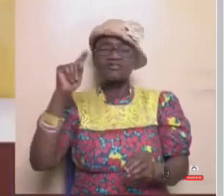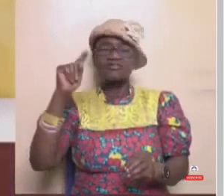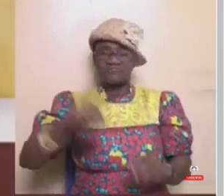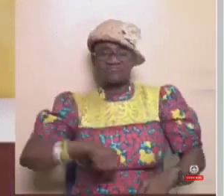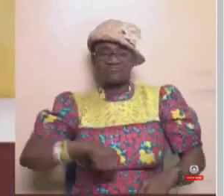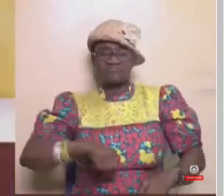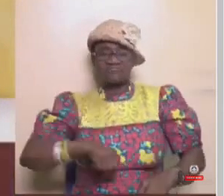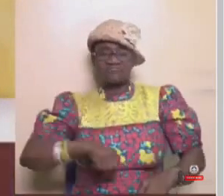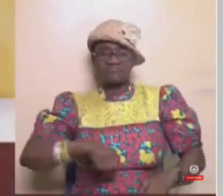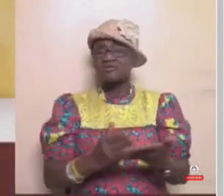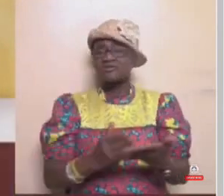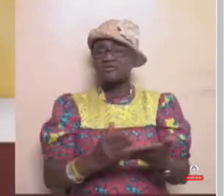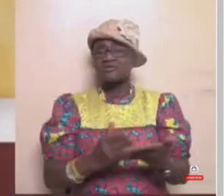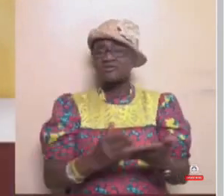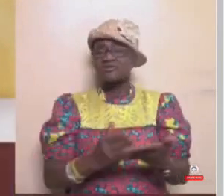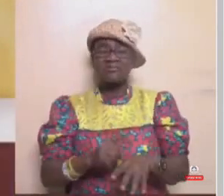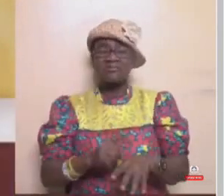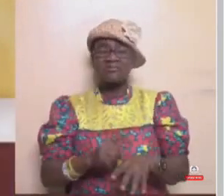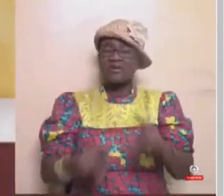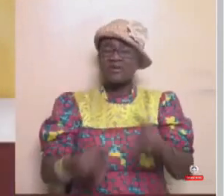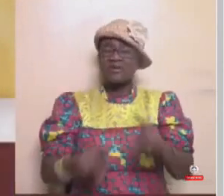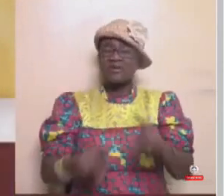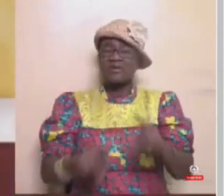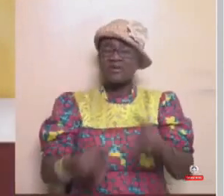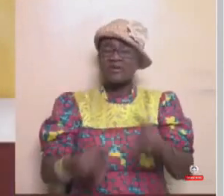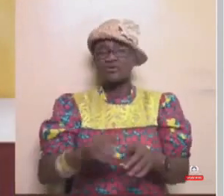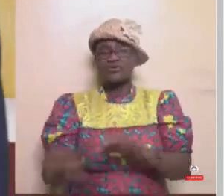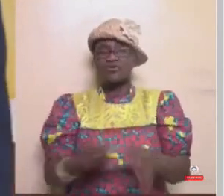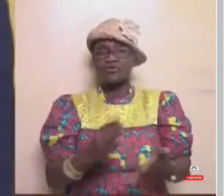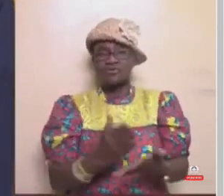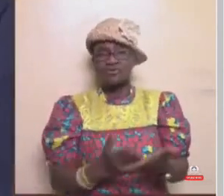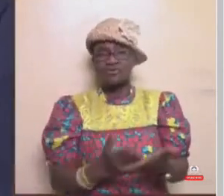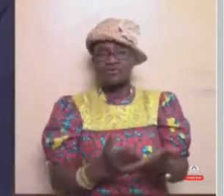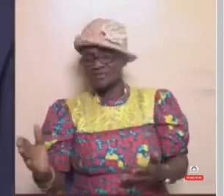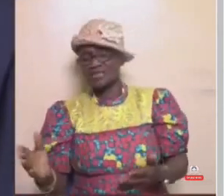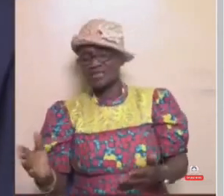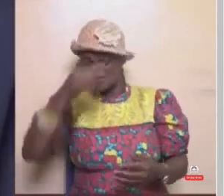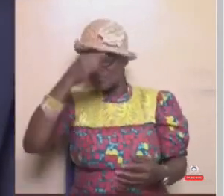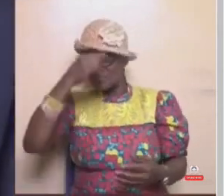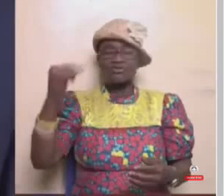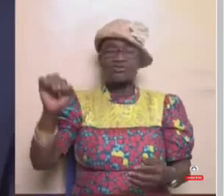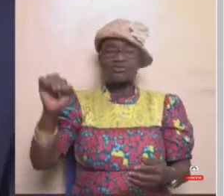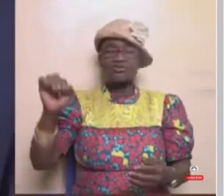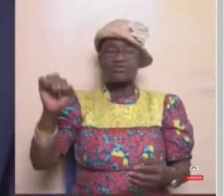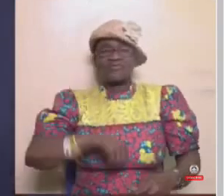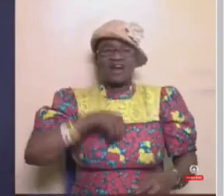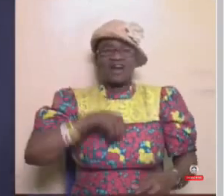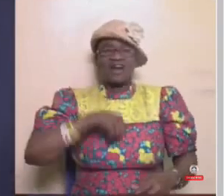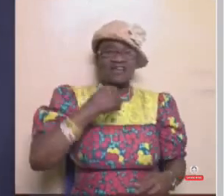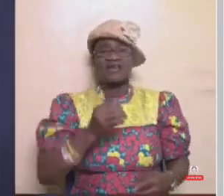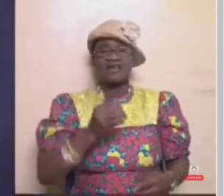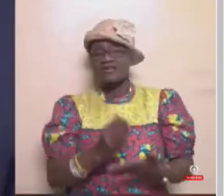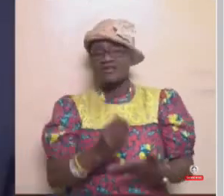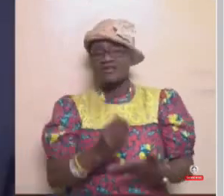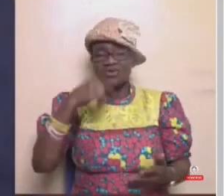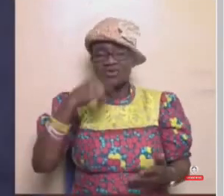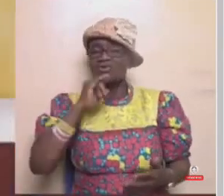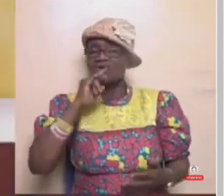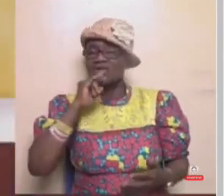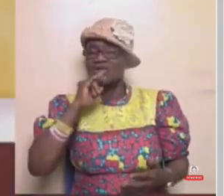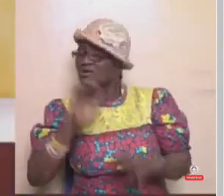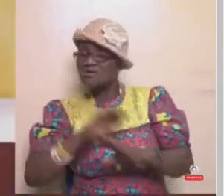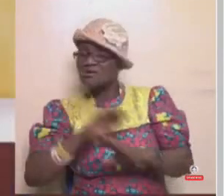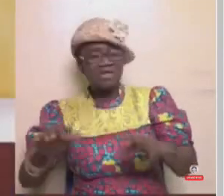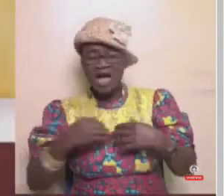something about their situation because of pride. Someone who is jobless, couldn't pay